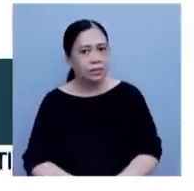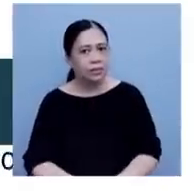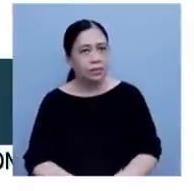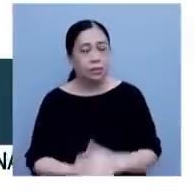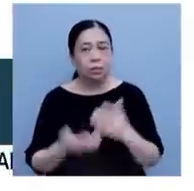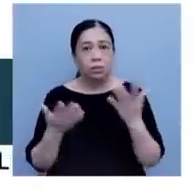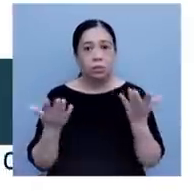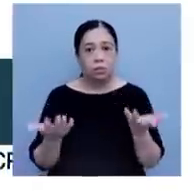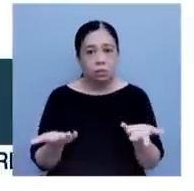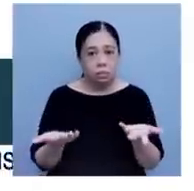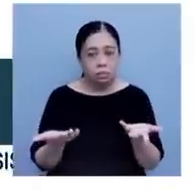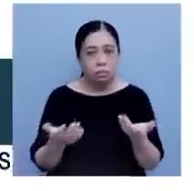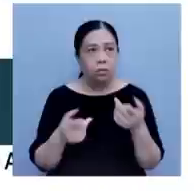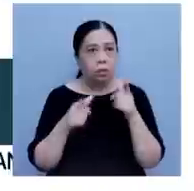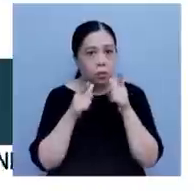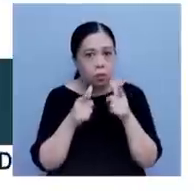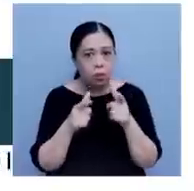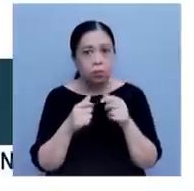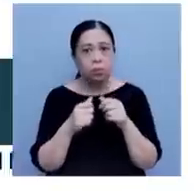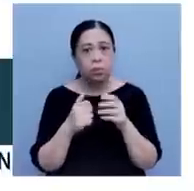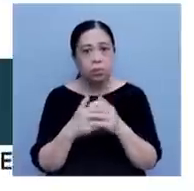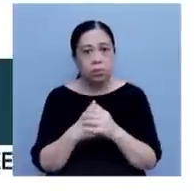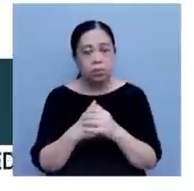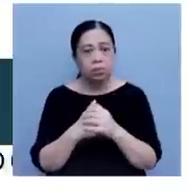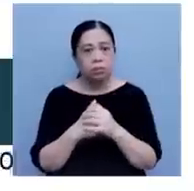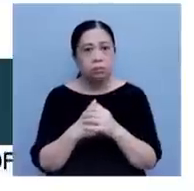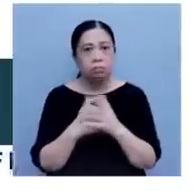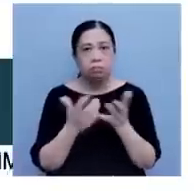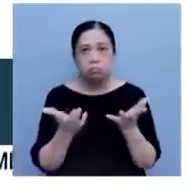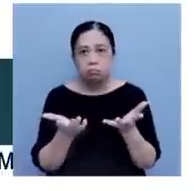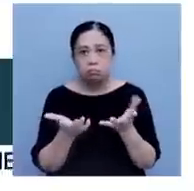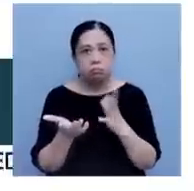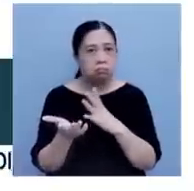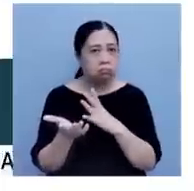far it would seem that everything is legal.